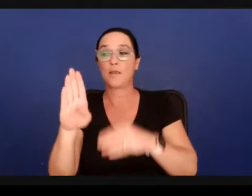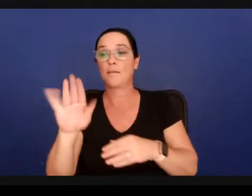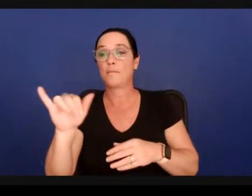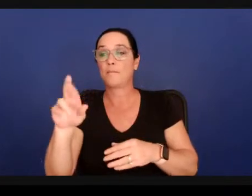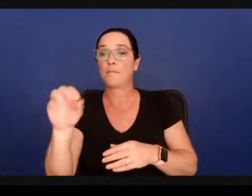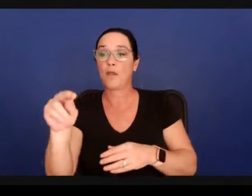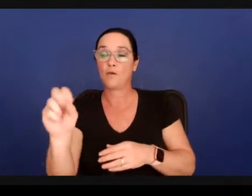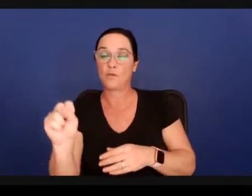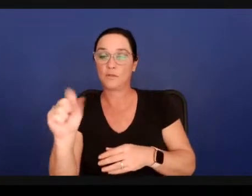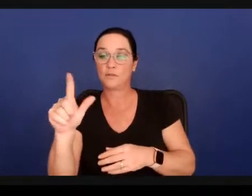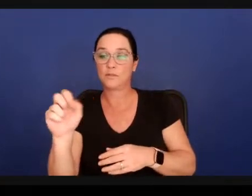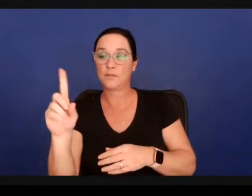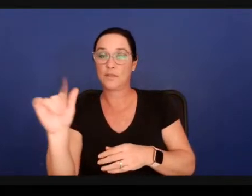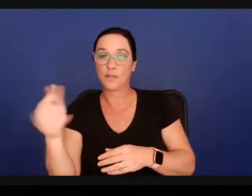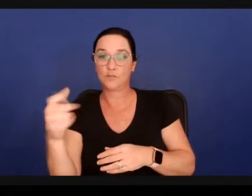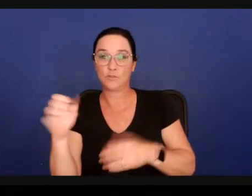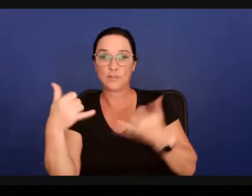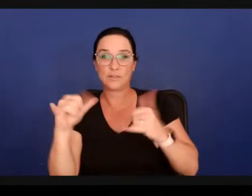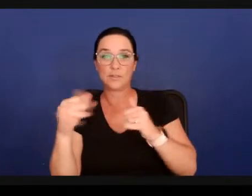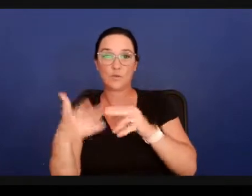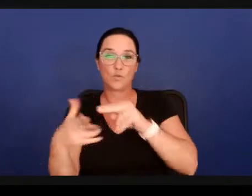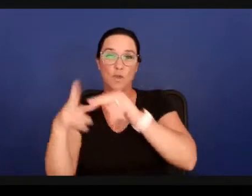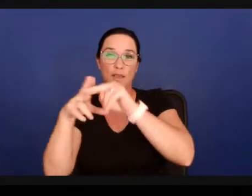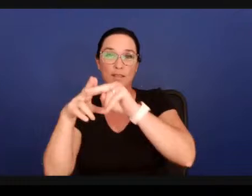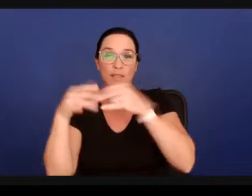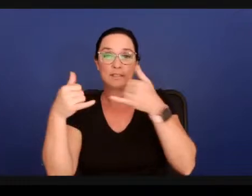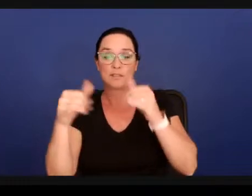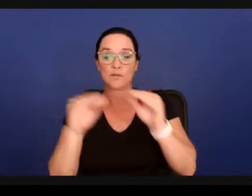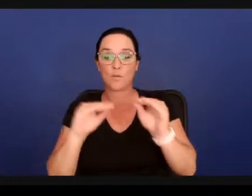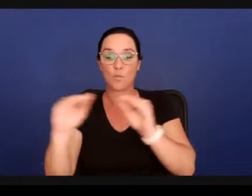rising, and still moving to the northeast.